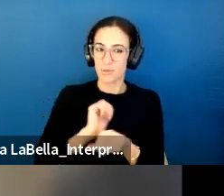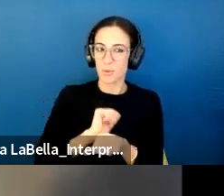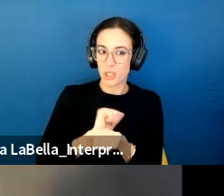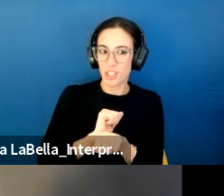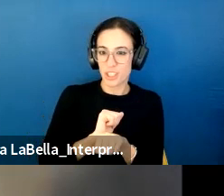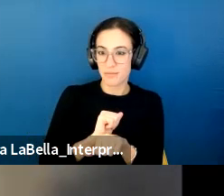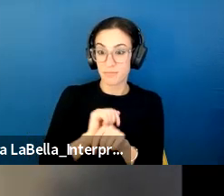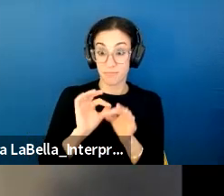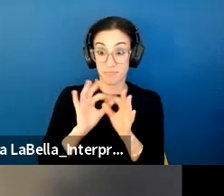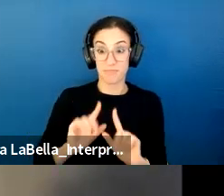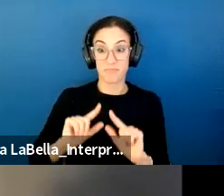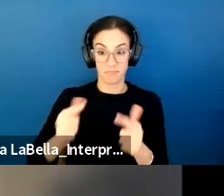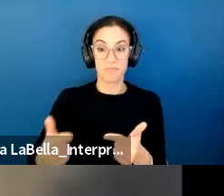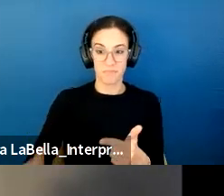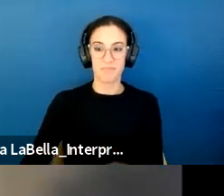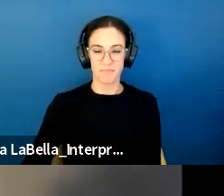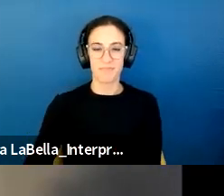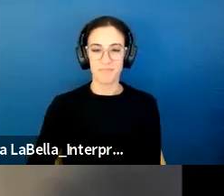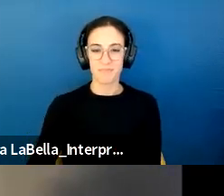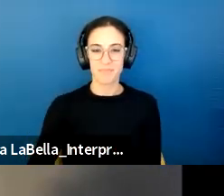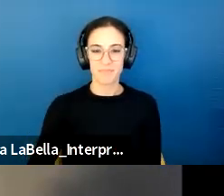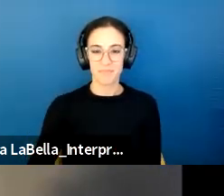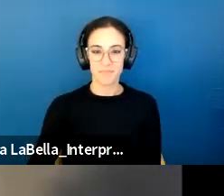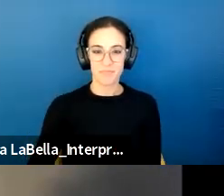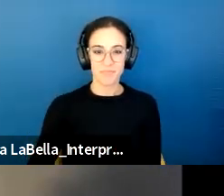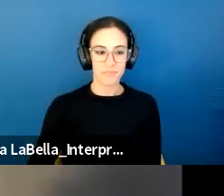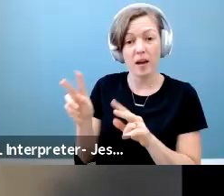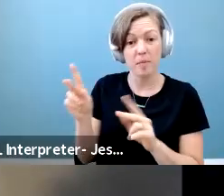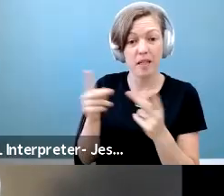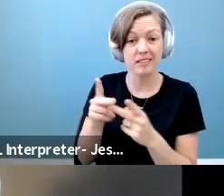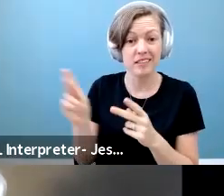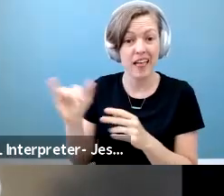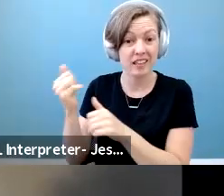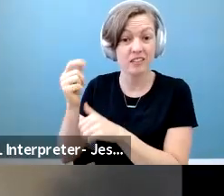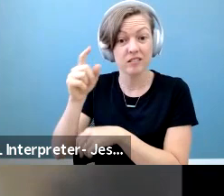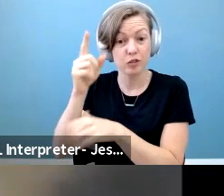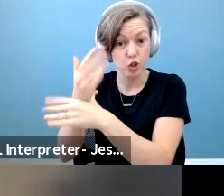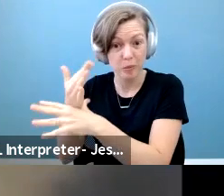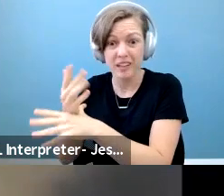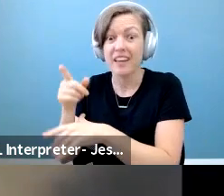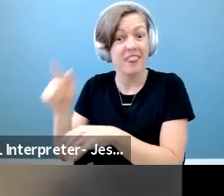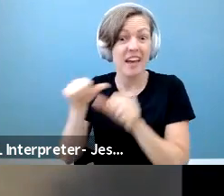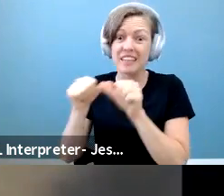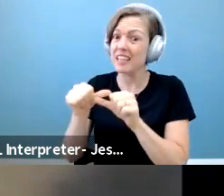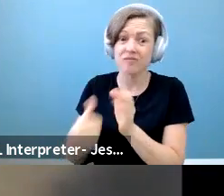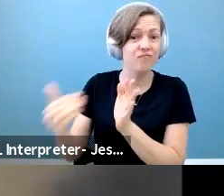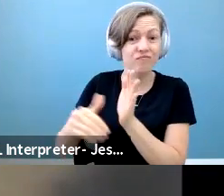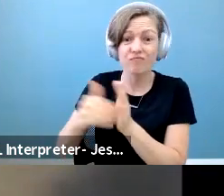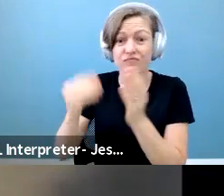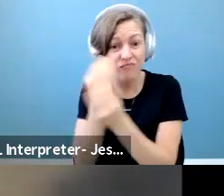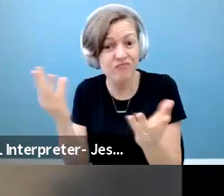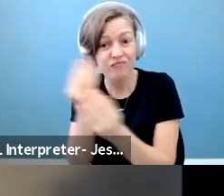You look at places in Europe like Germany that have not let people forget what happened, albeit they might